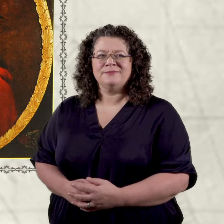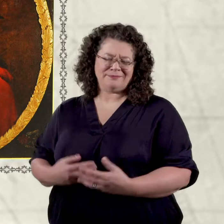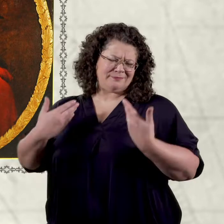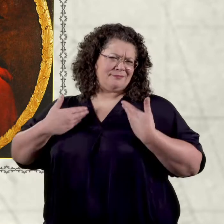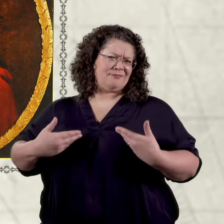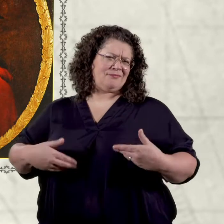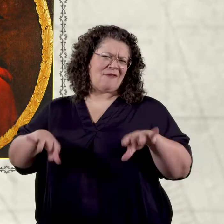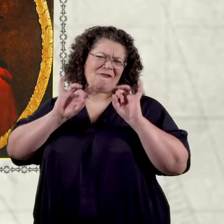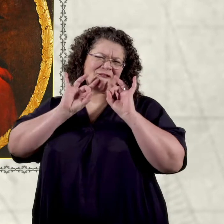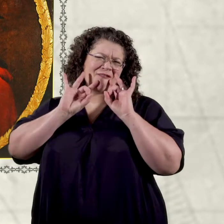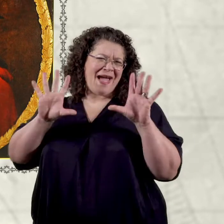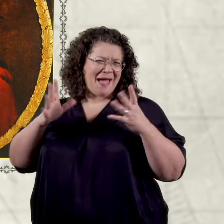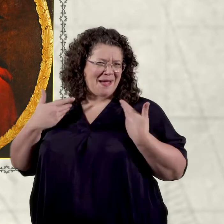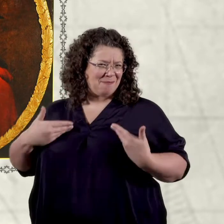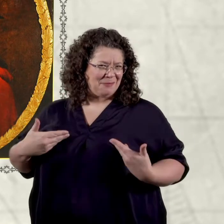Don't I look fab?